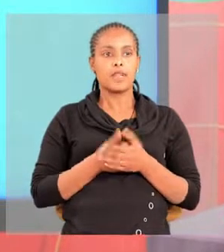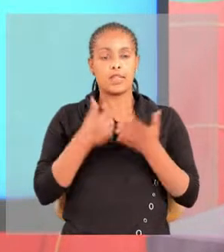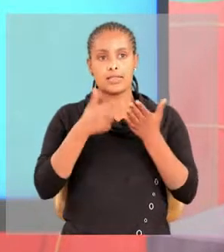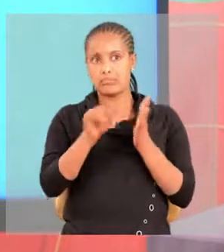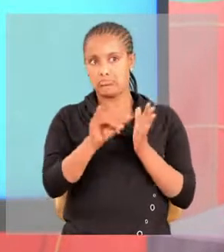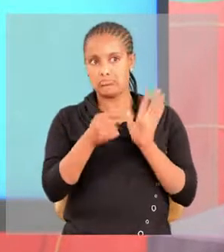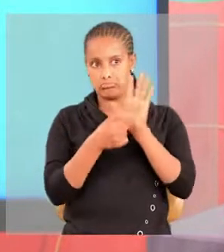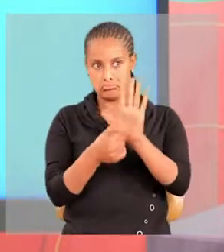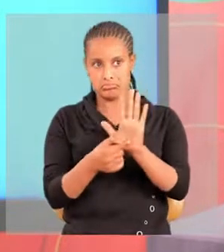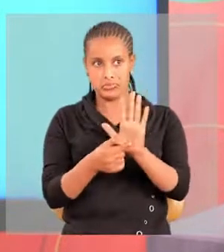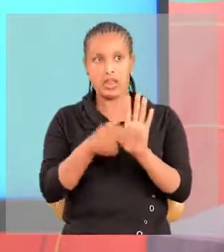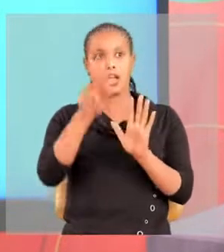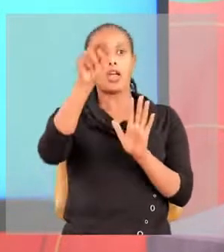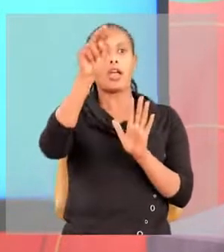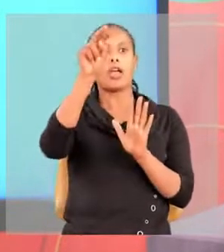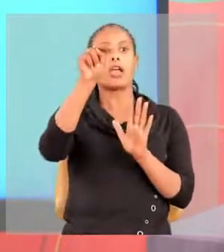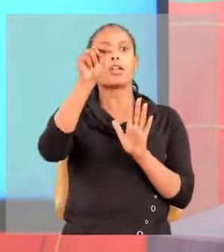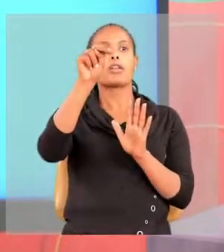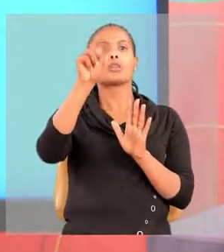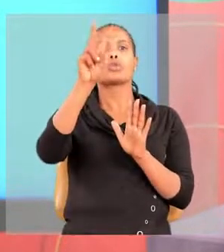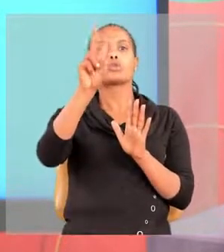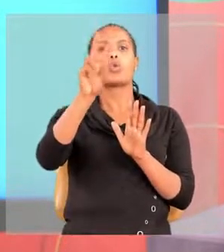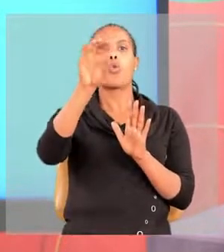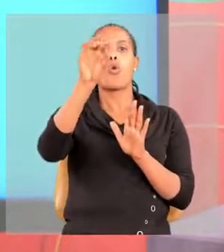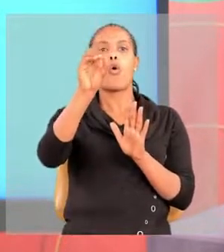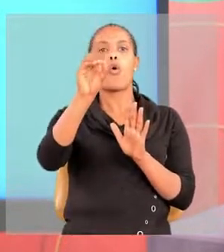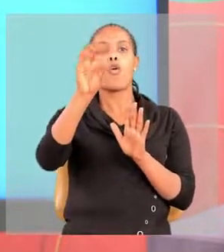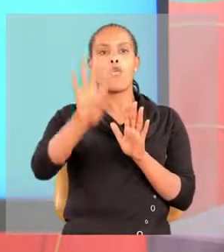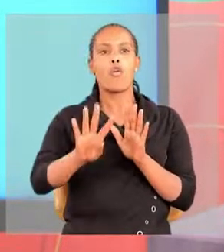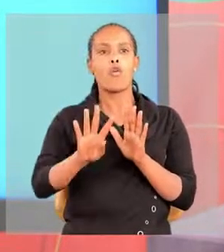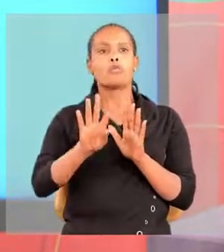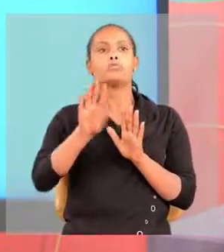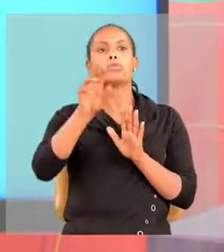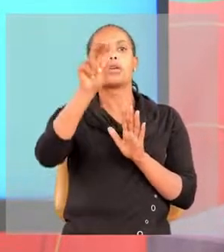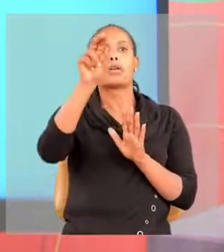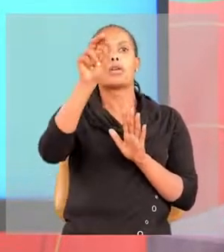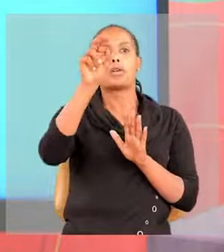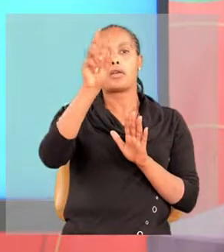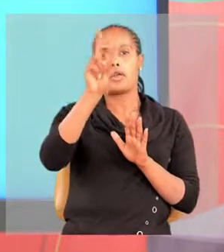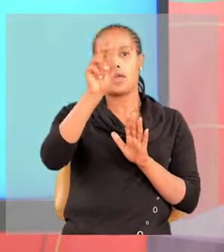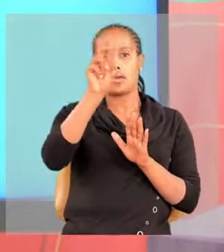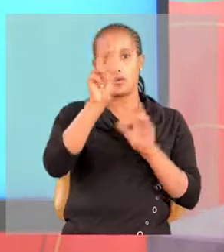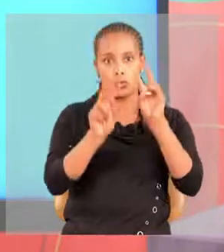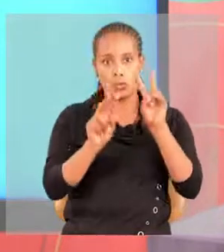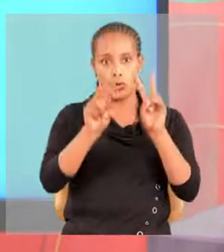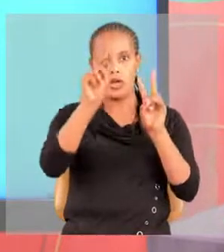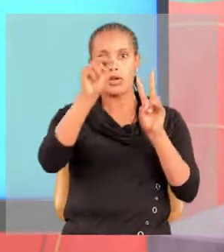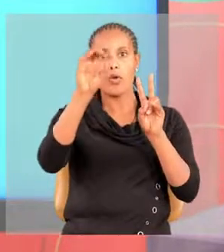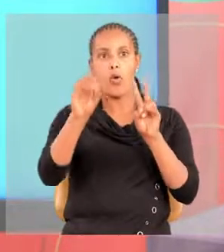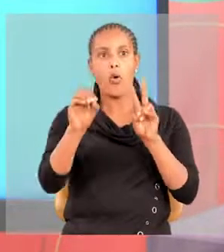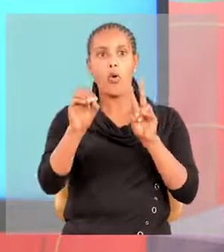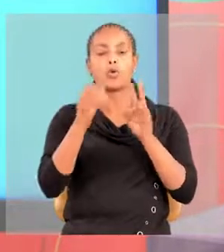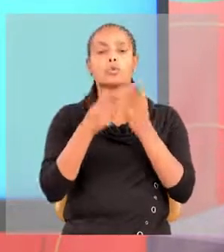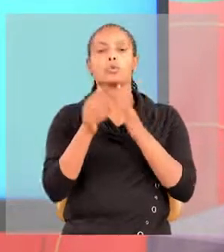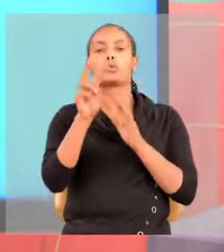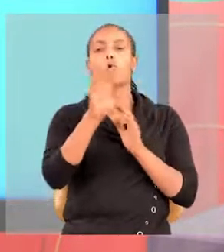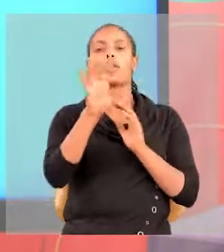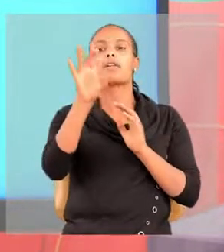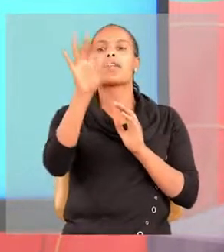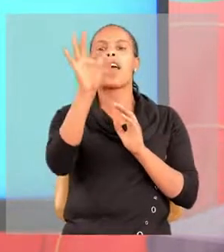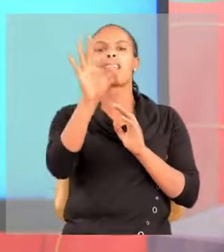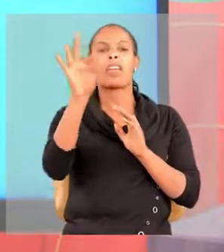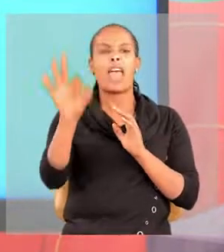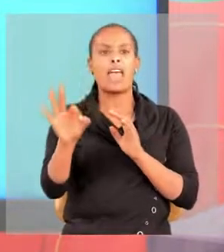This N2O4 gas is in equilibrium with nitrogen dioxide gas. Again, at